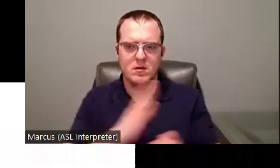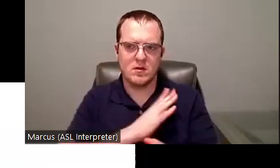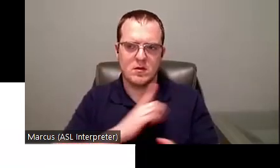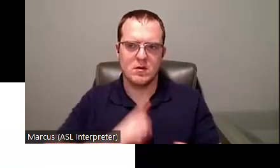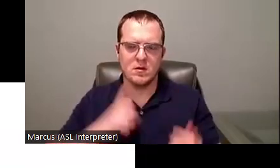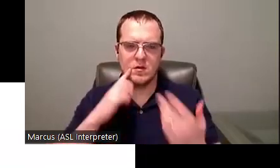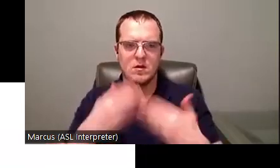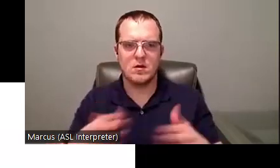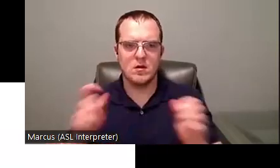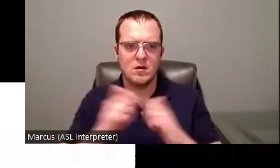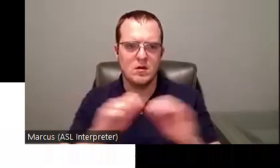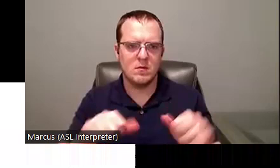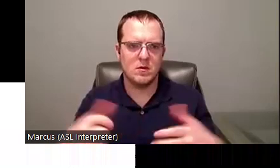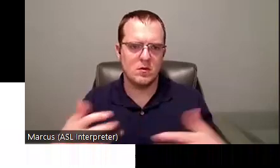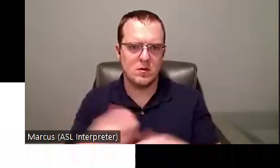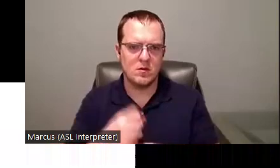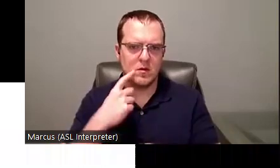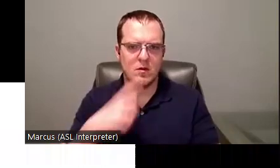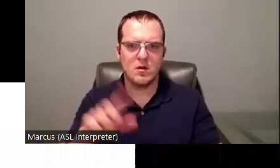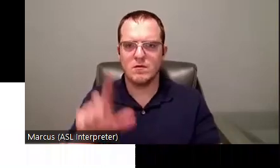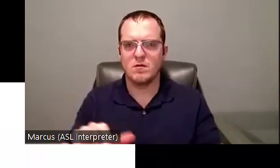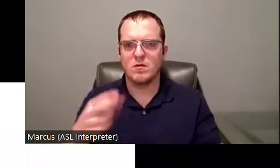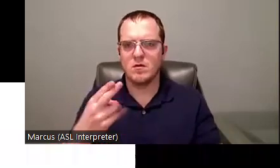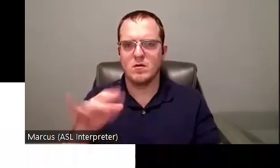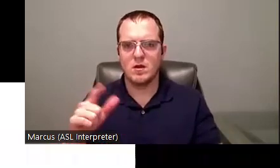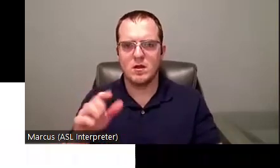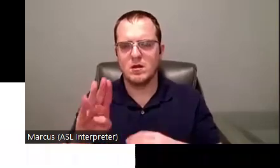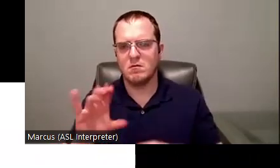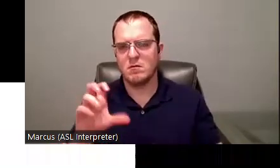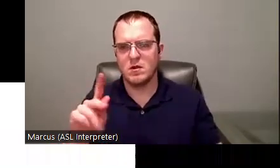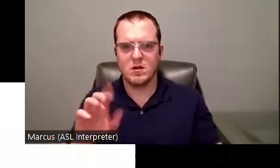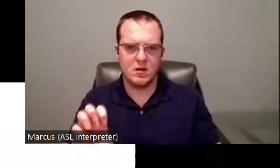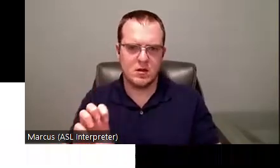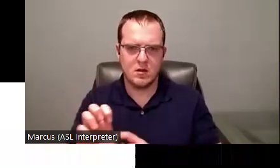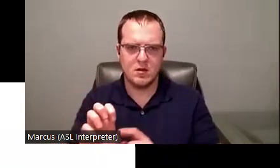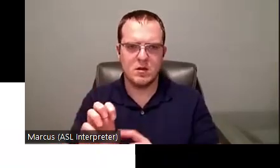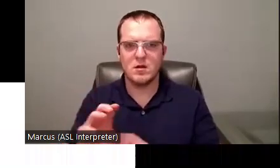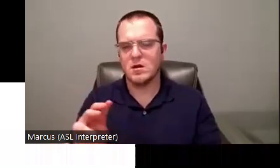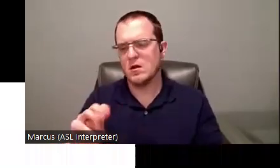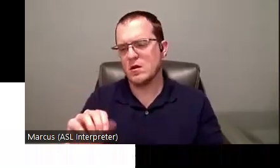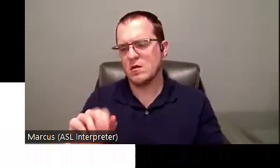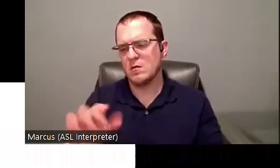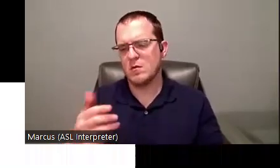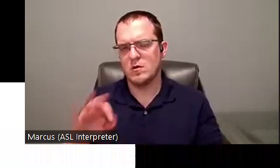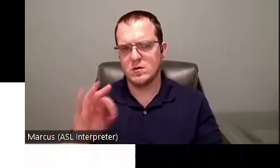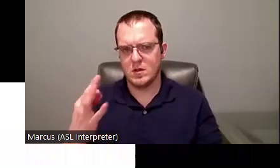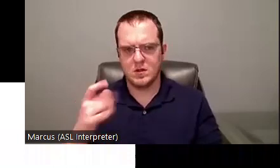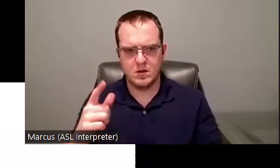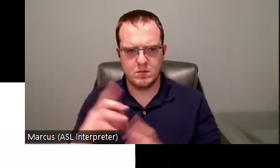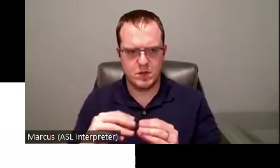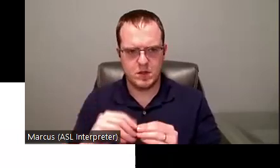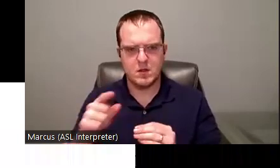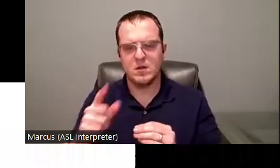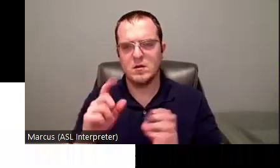a possible briefing of the Lower Hill Block E project at the March 9th URA board meeting. This possible briefing